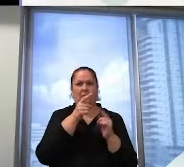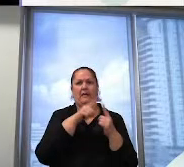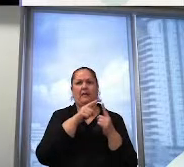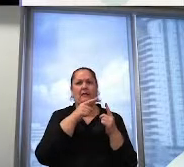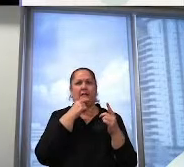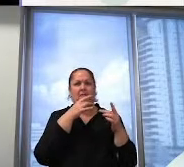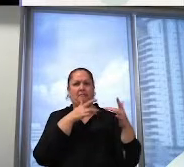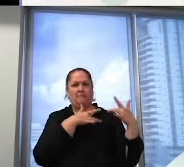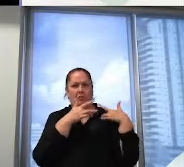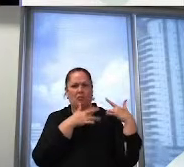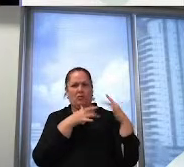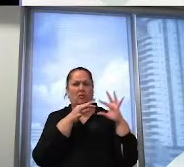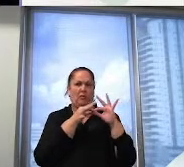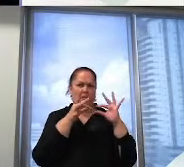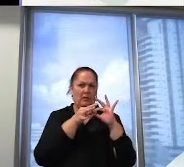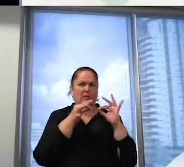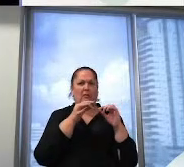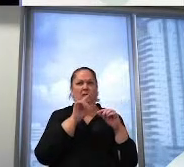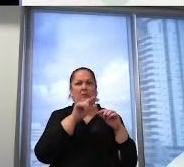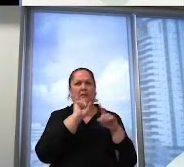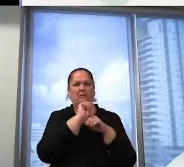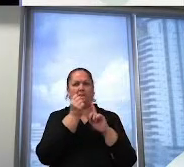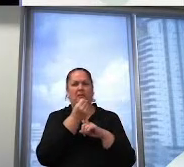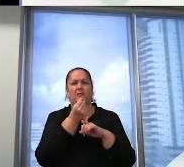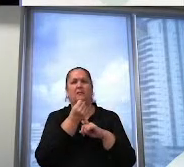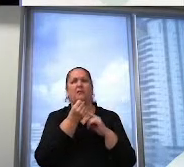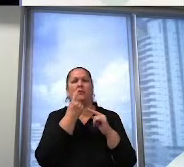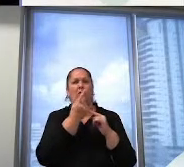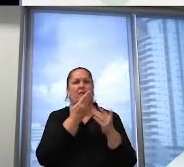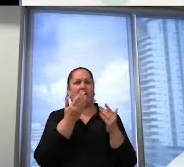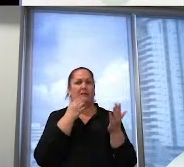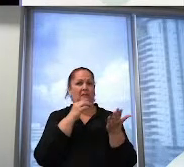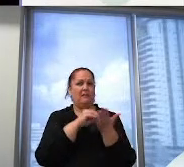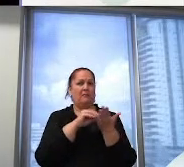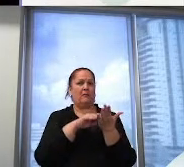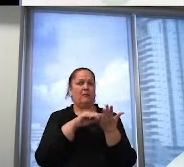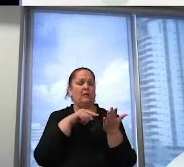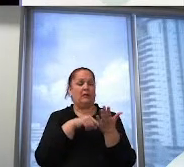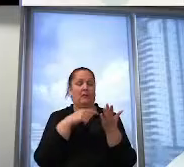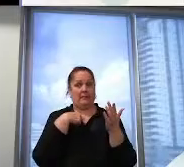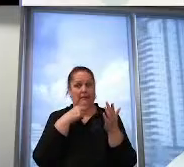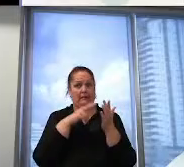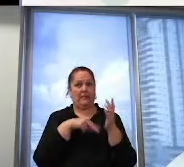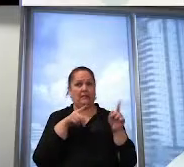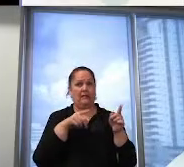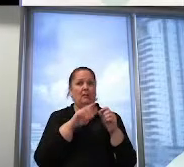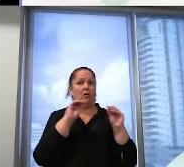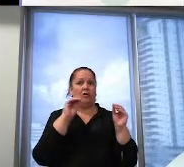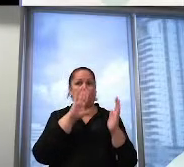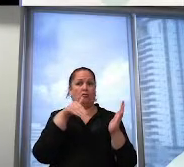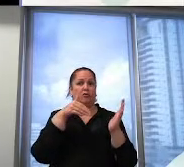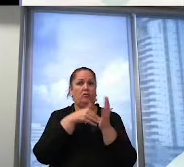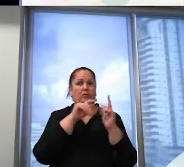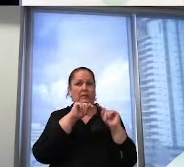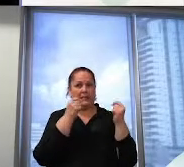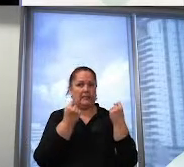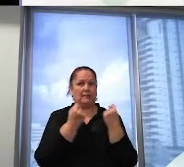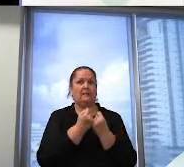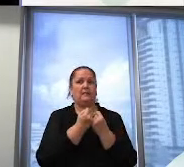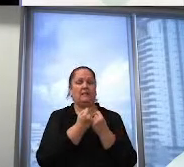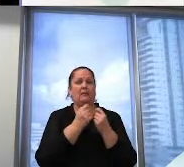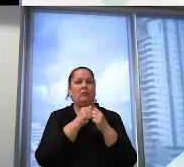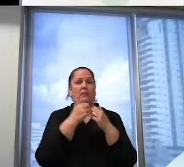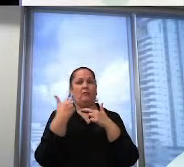about various elements of the status quo. And one of the things that you wrote there was, quote, no centralized